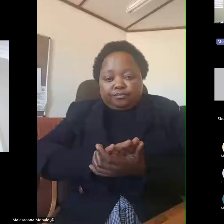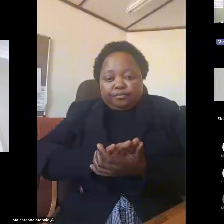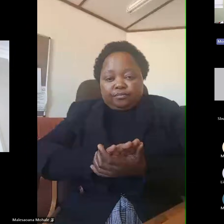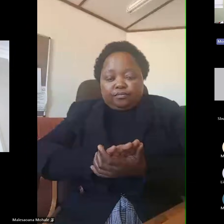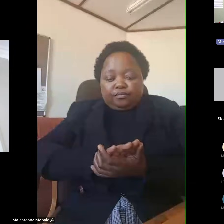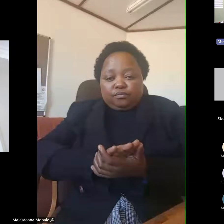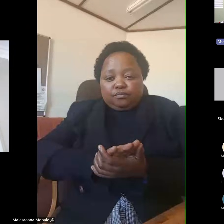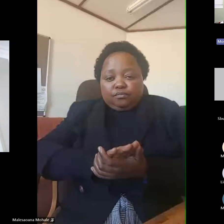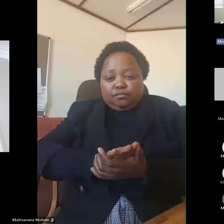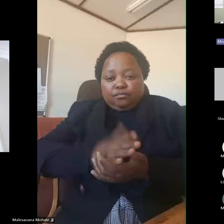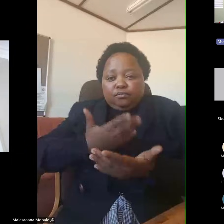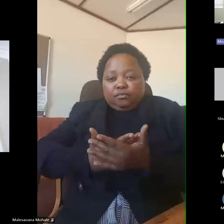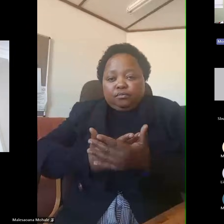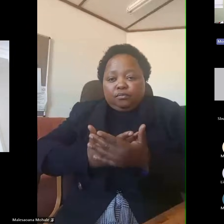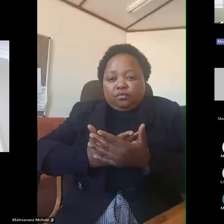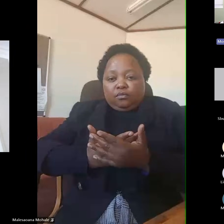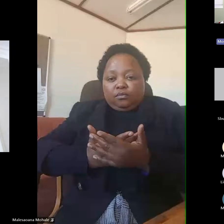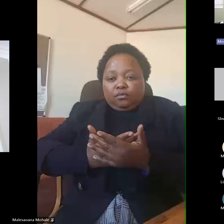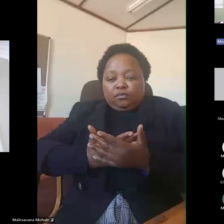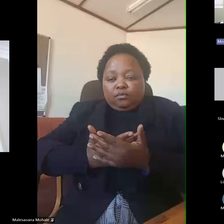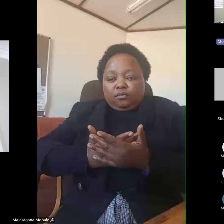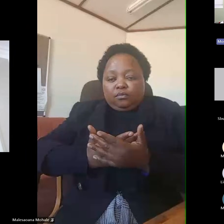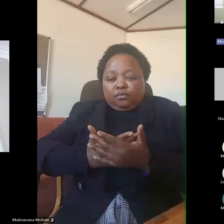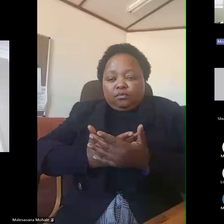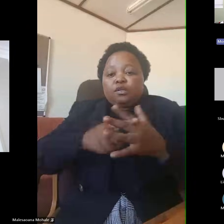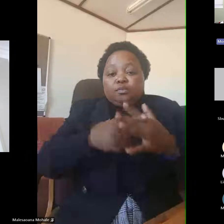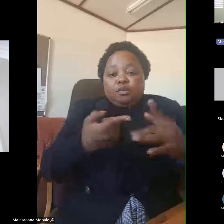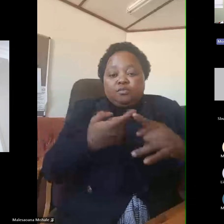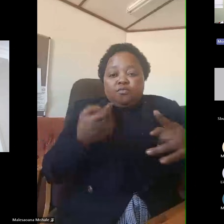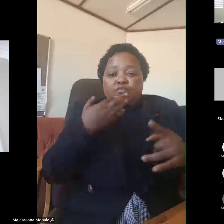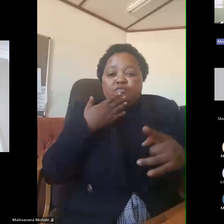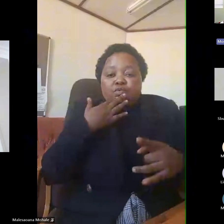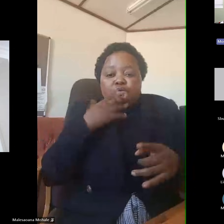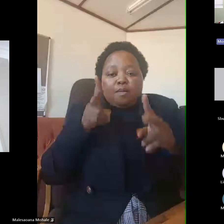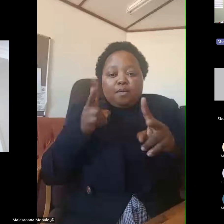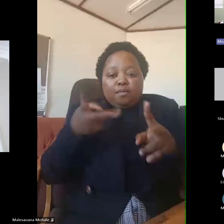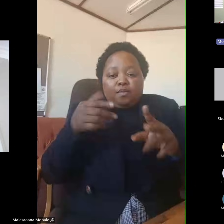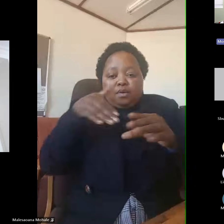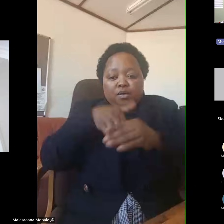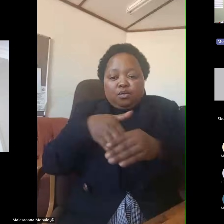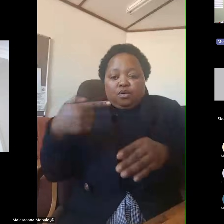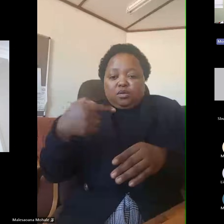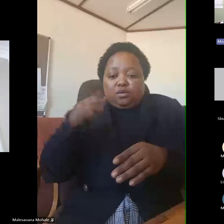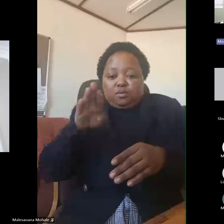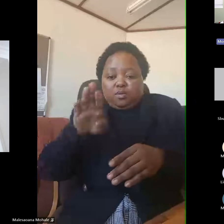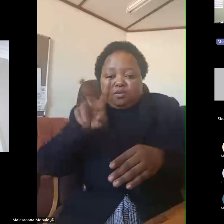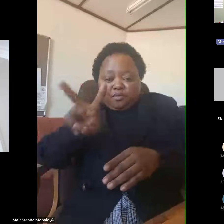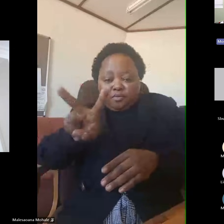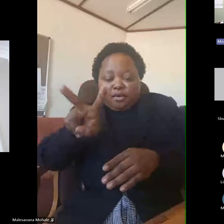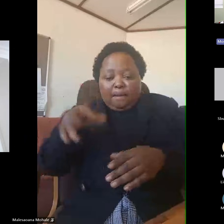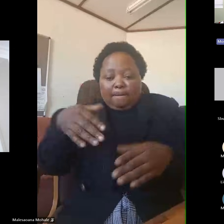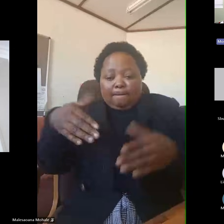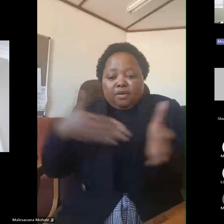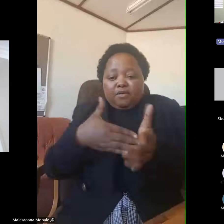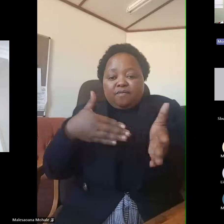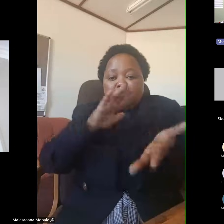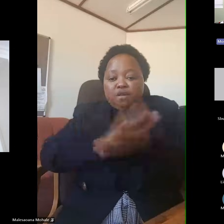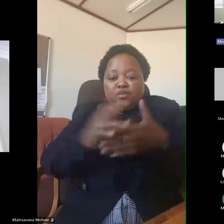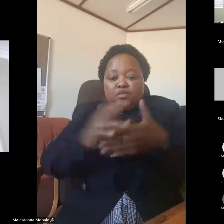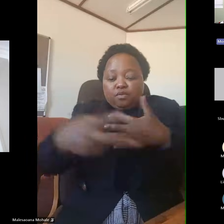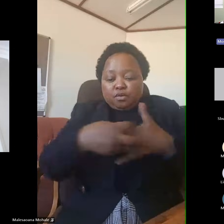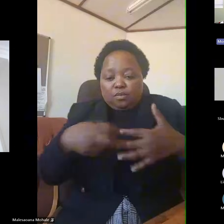response from people who are within the GBV prevention and response. So this has to significantly